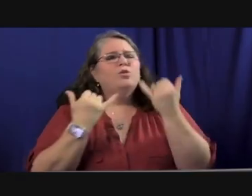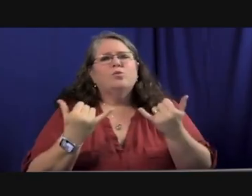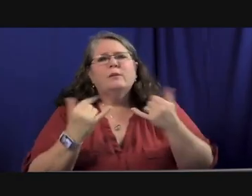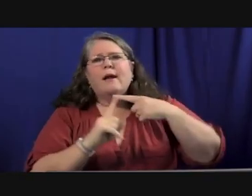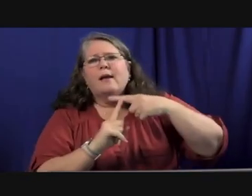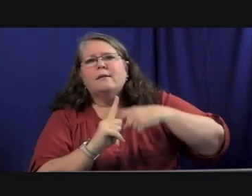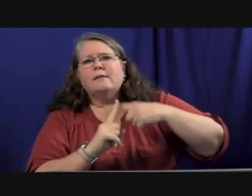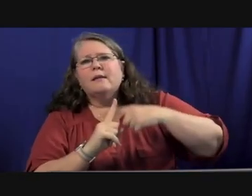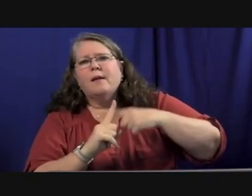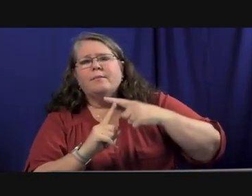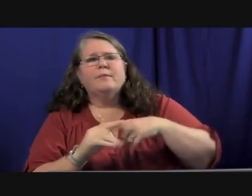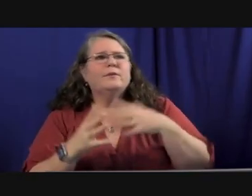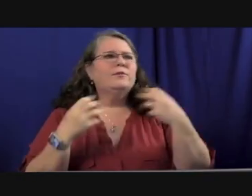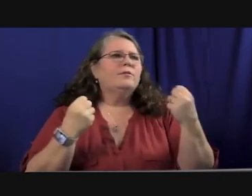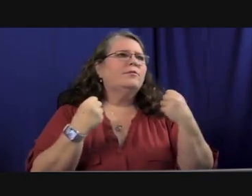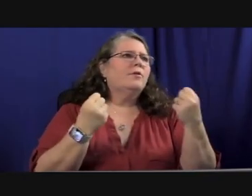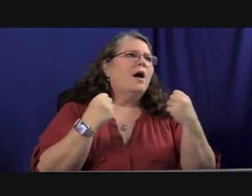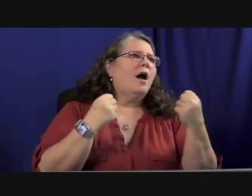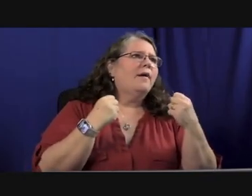about something, but